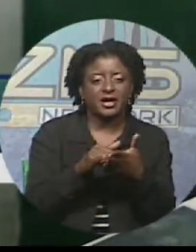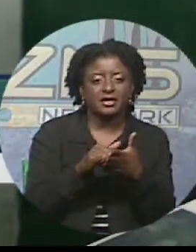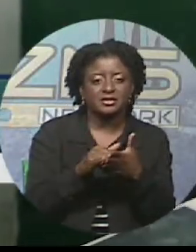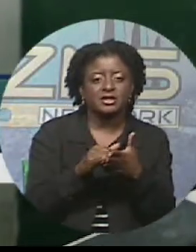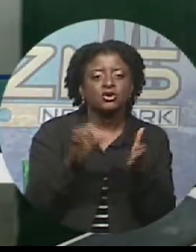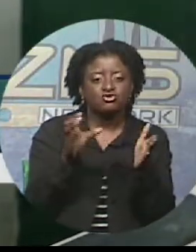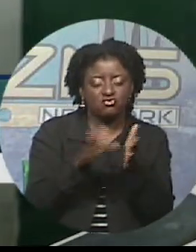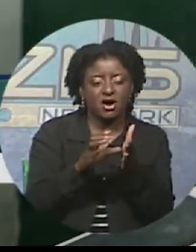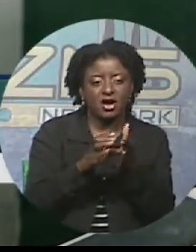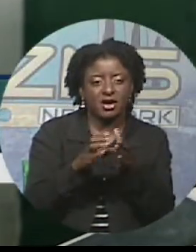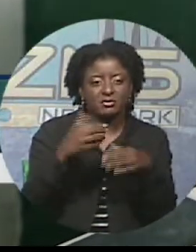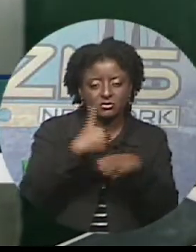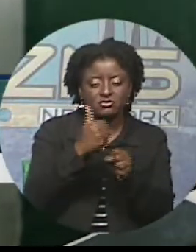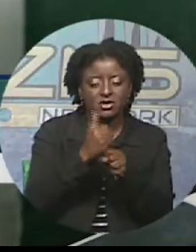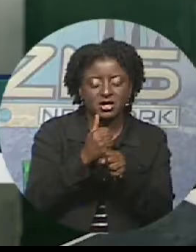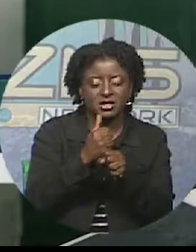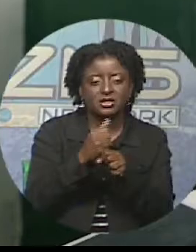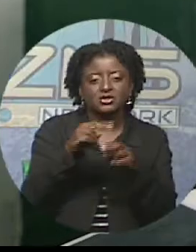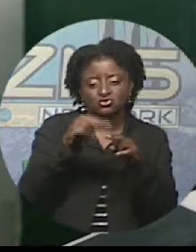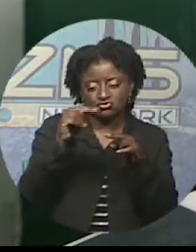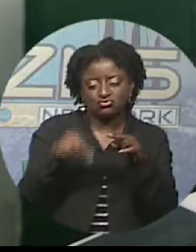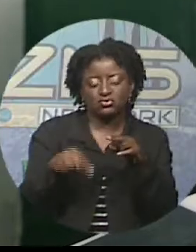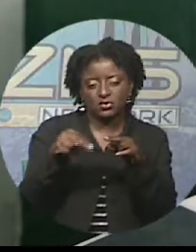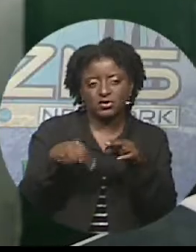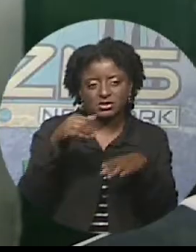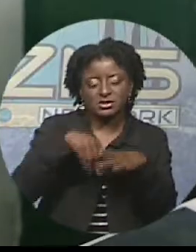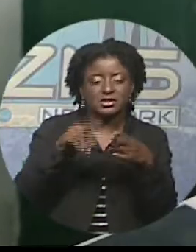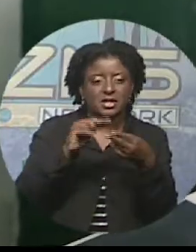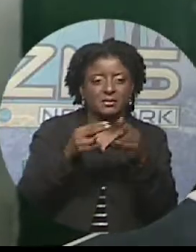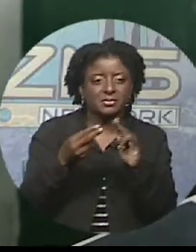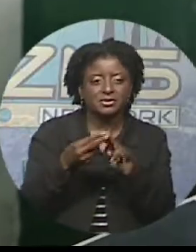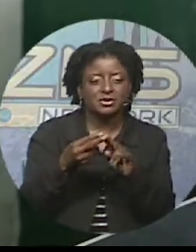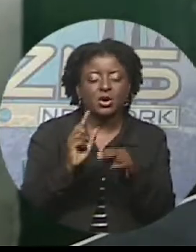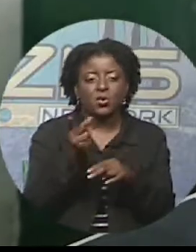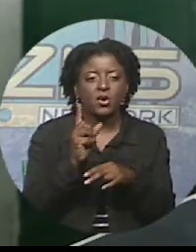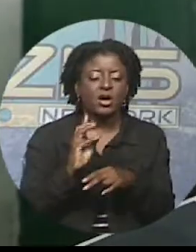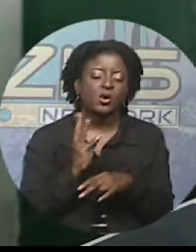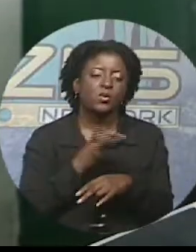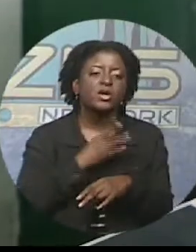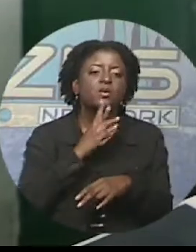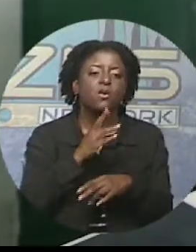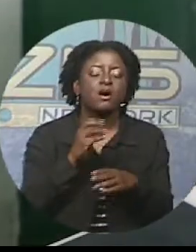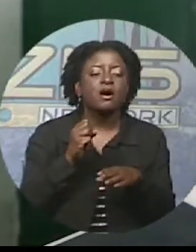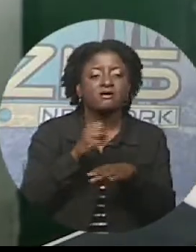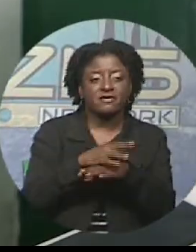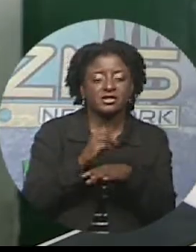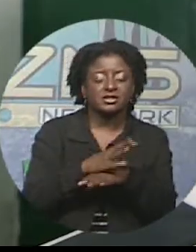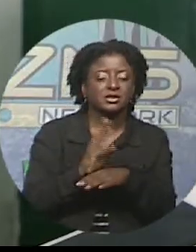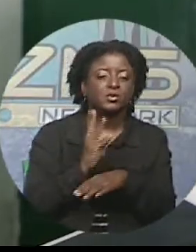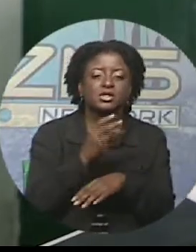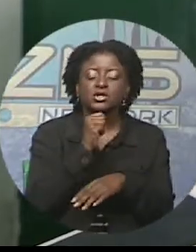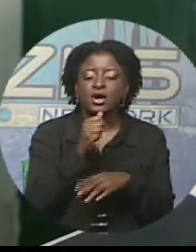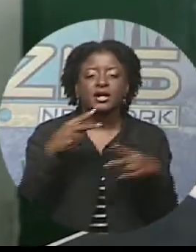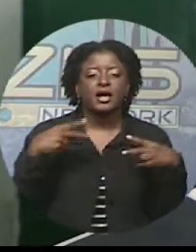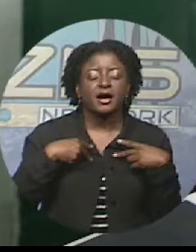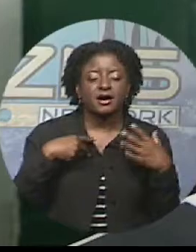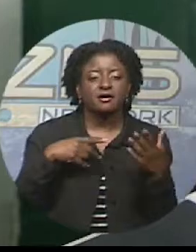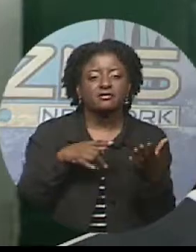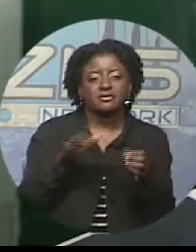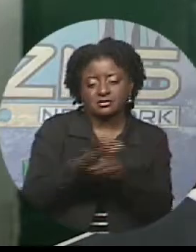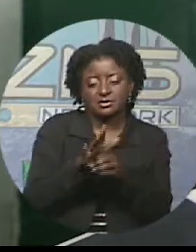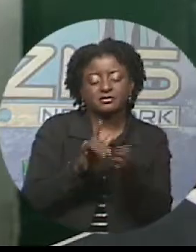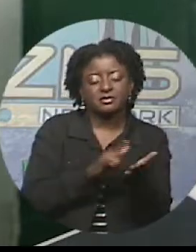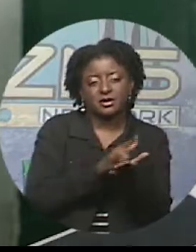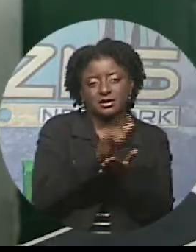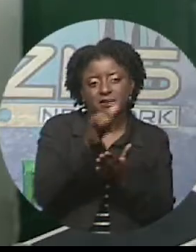could, but there's no evidence to suggest that right now. I won't want to say that. Where we were affected was we didn't have the airlift, we didn't have the marketing, we didn't have the sales